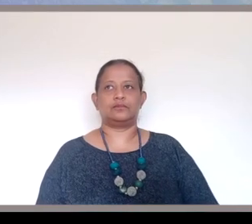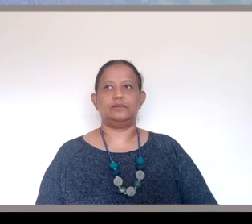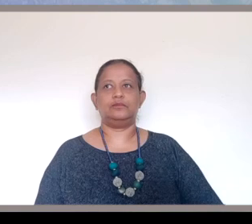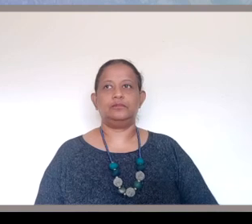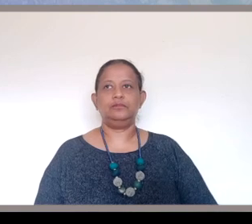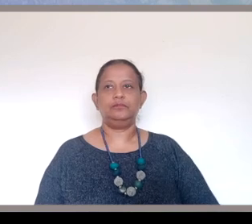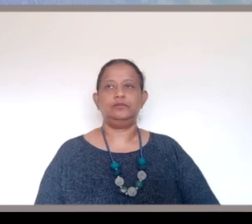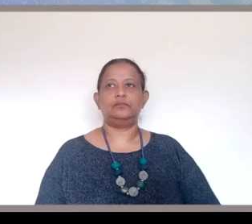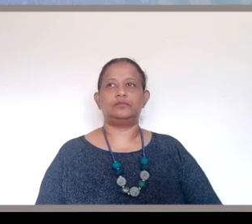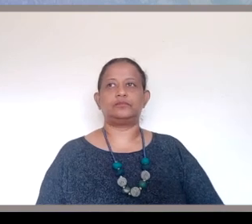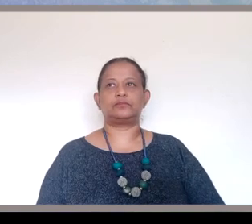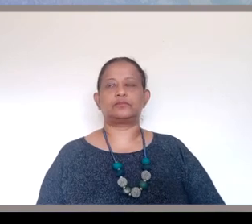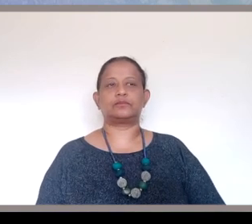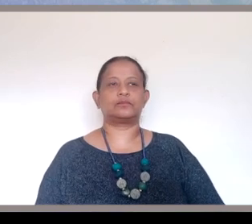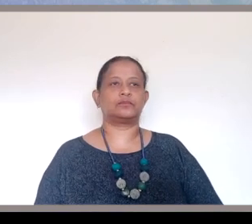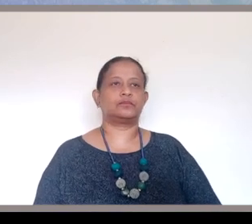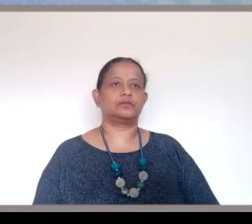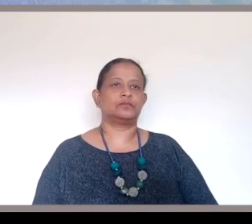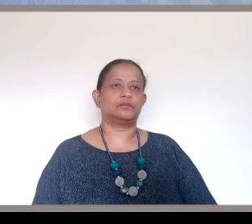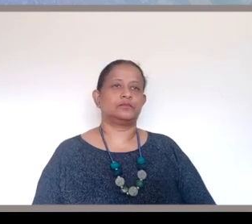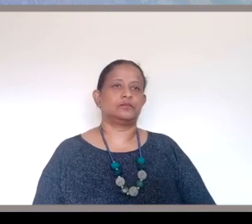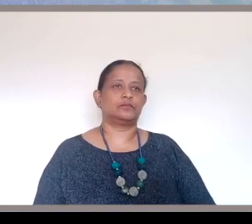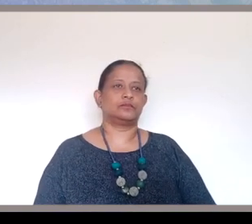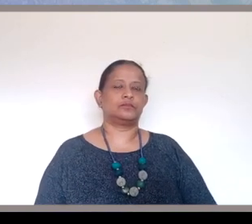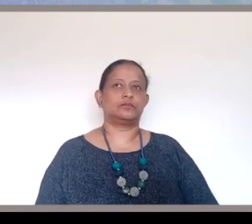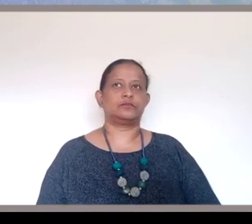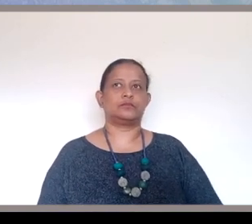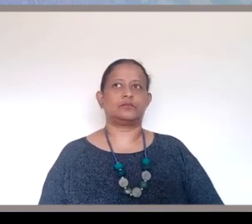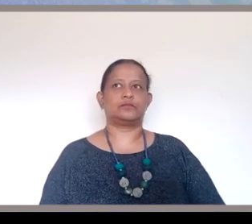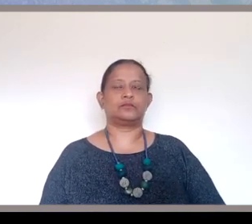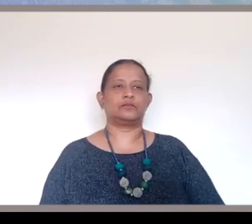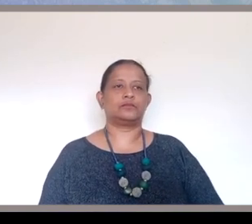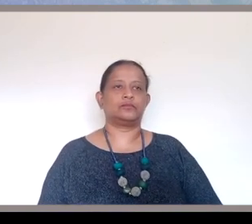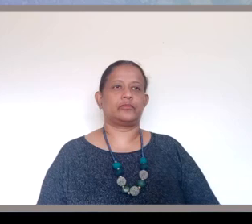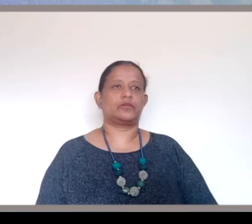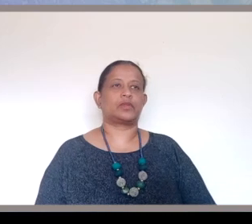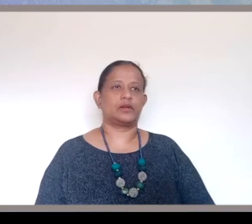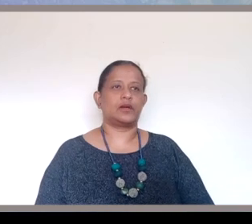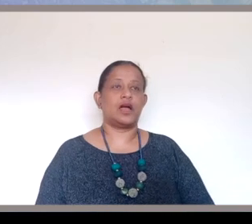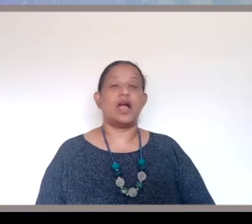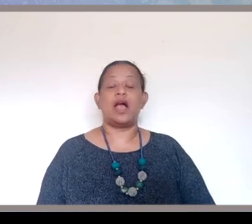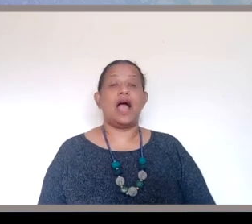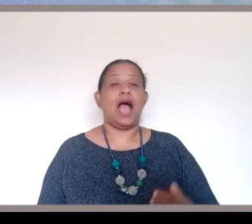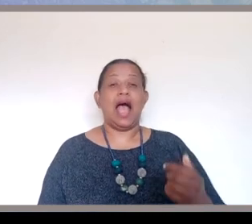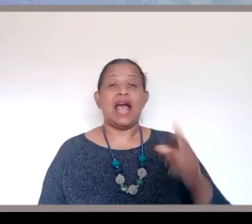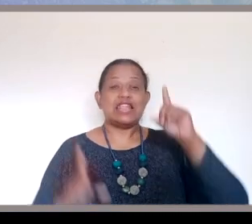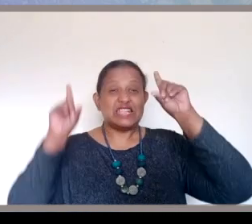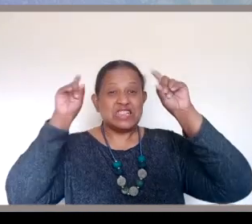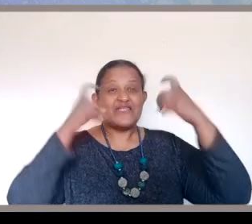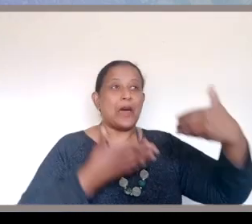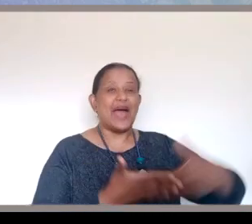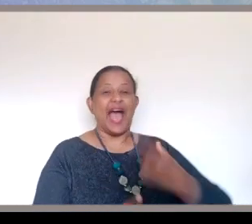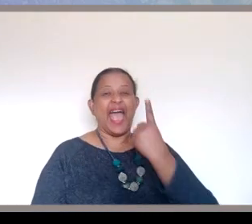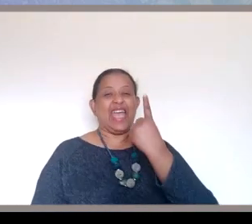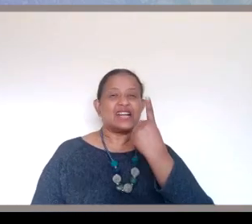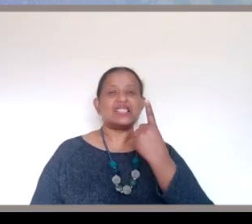process. Temptation is a process. Never just a one-time act. You know, there are actually